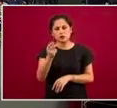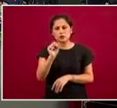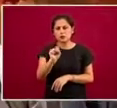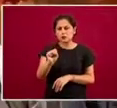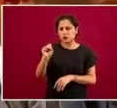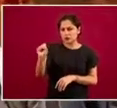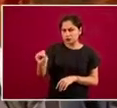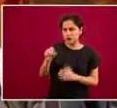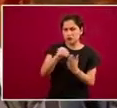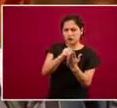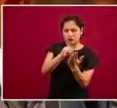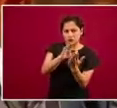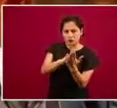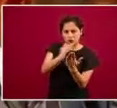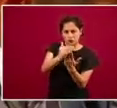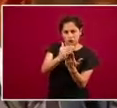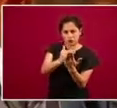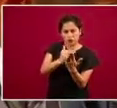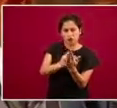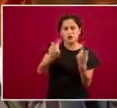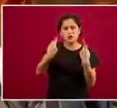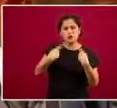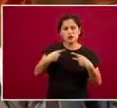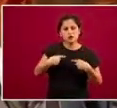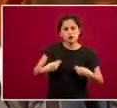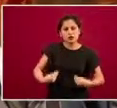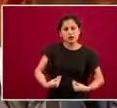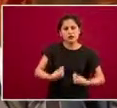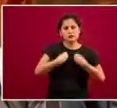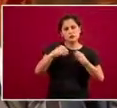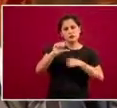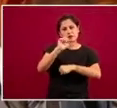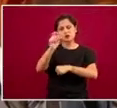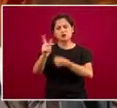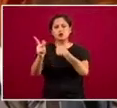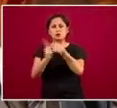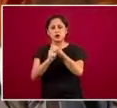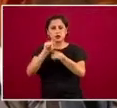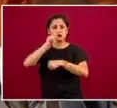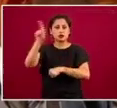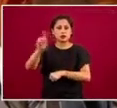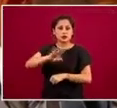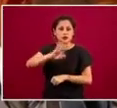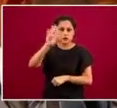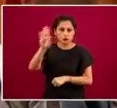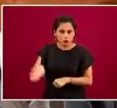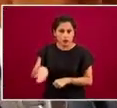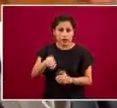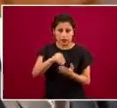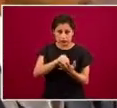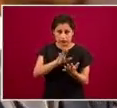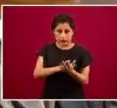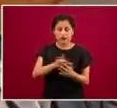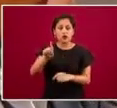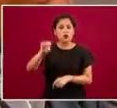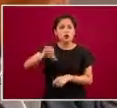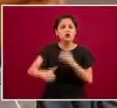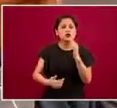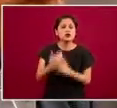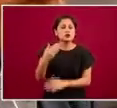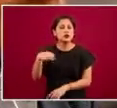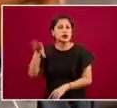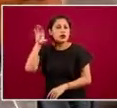Yes, first of all, I would like to know if you have a registry of the Mexicans that are living abroad and that have died